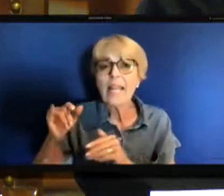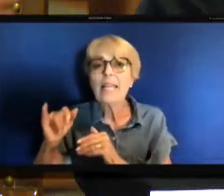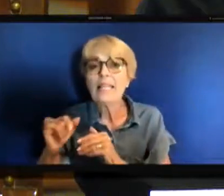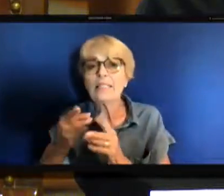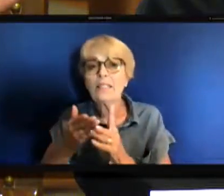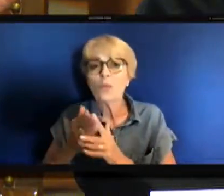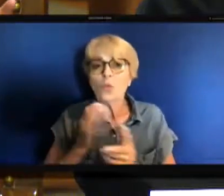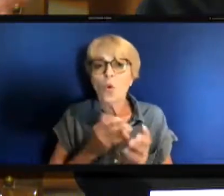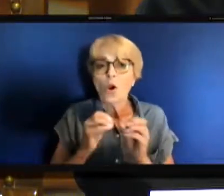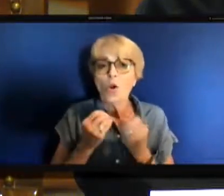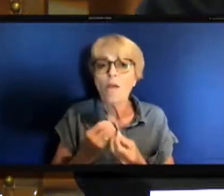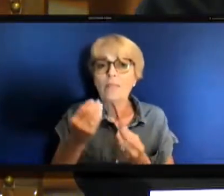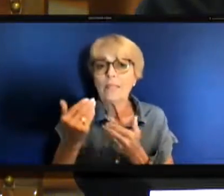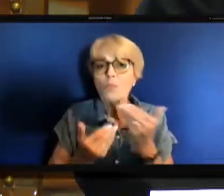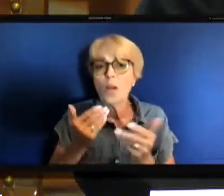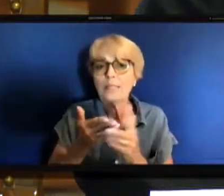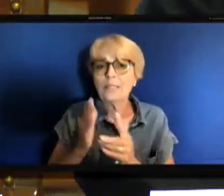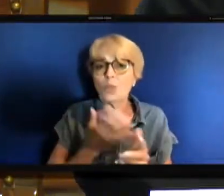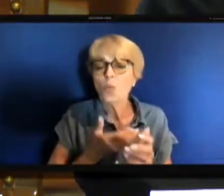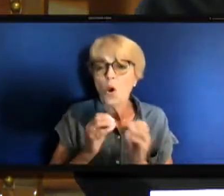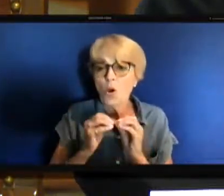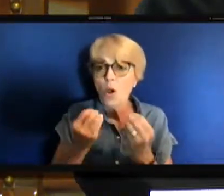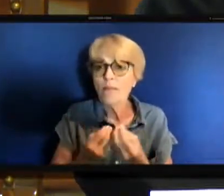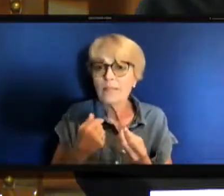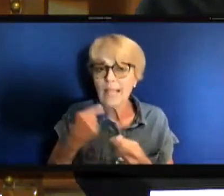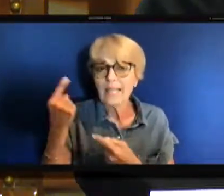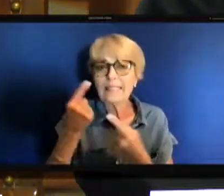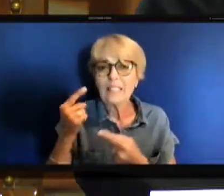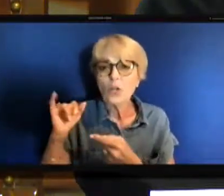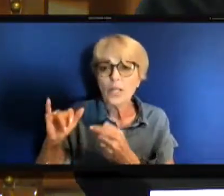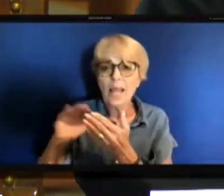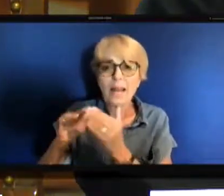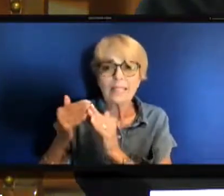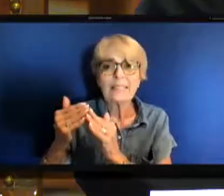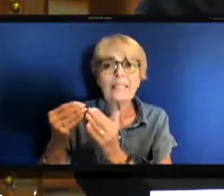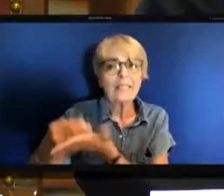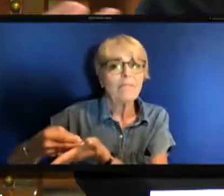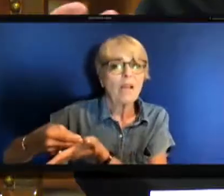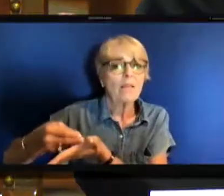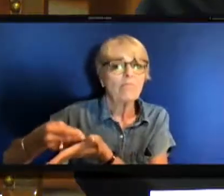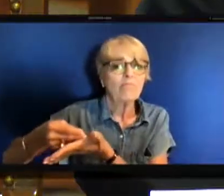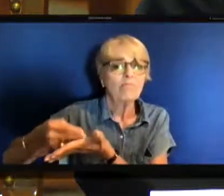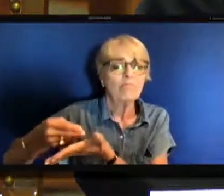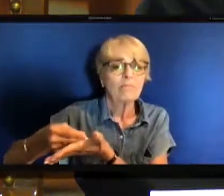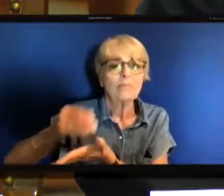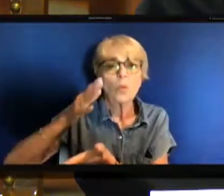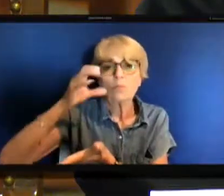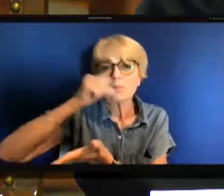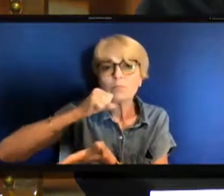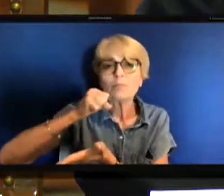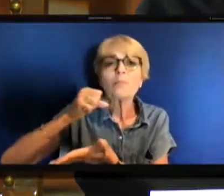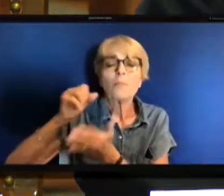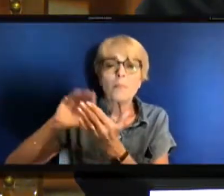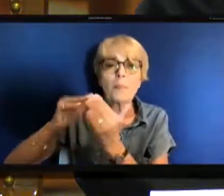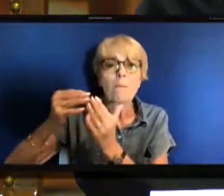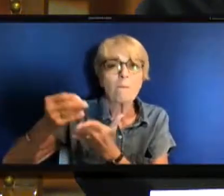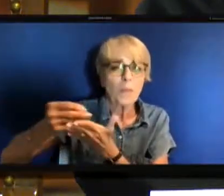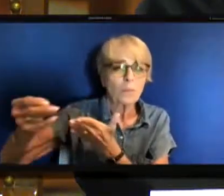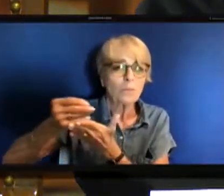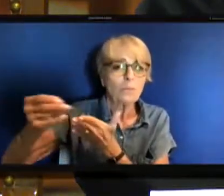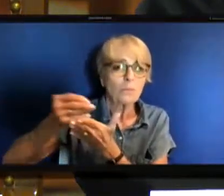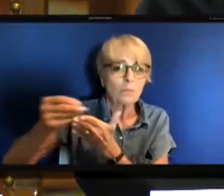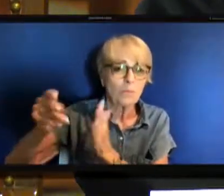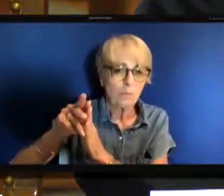office and being processed by our office. So I would consider it a city fund. And I would assume that city procurement policies